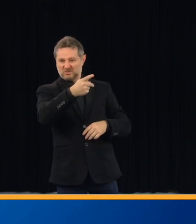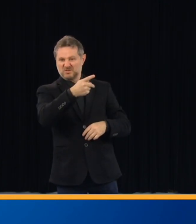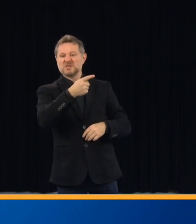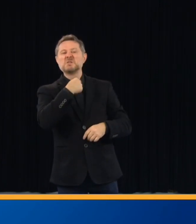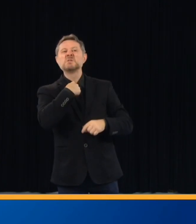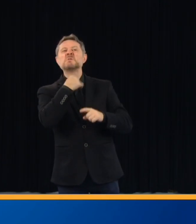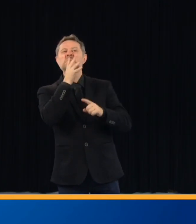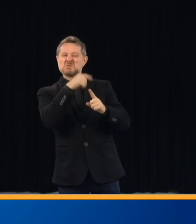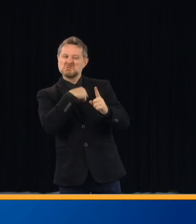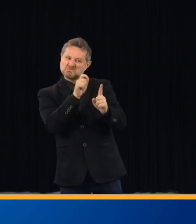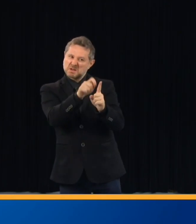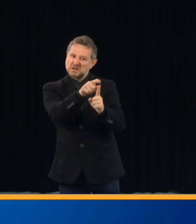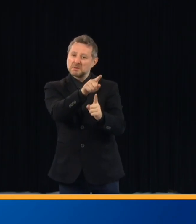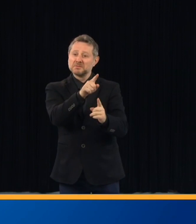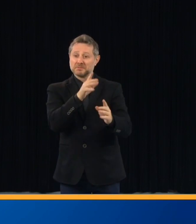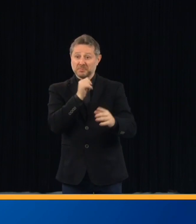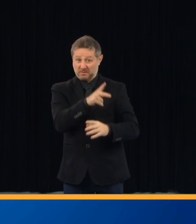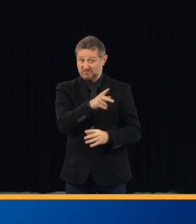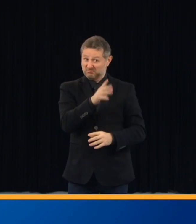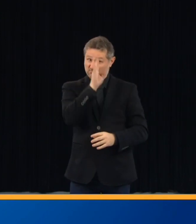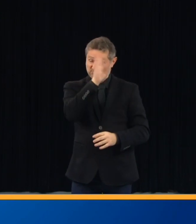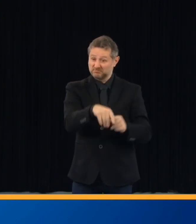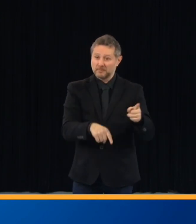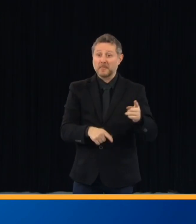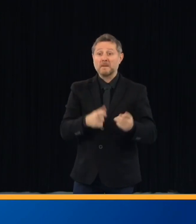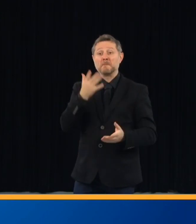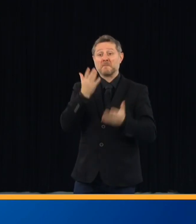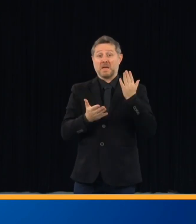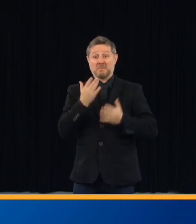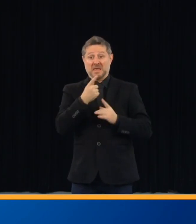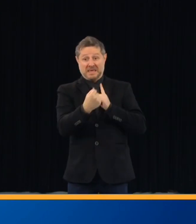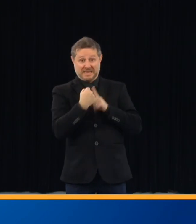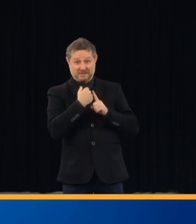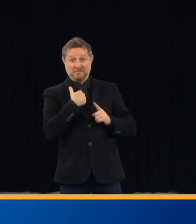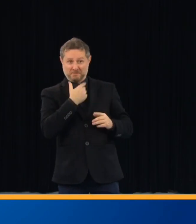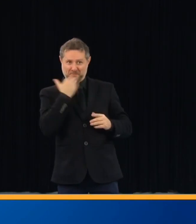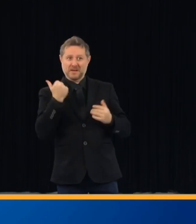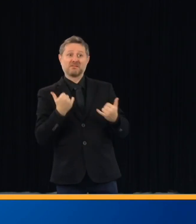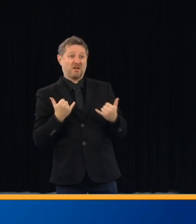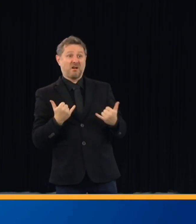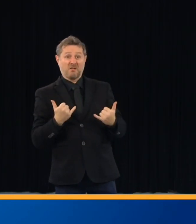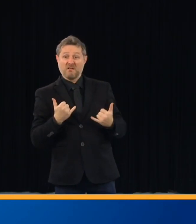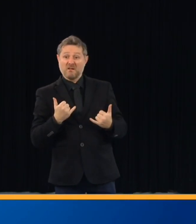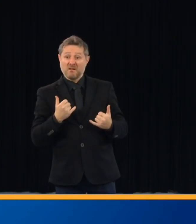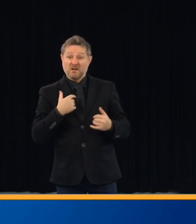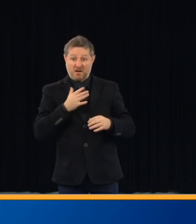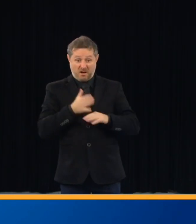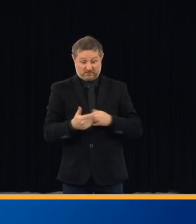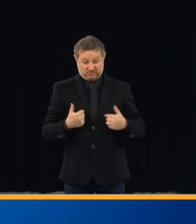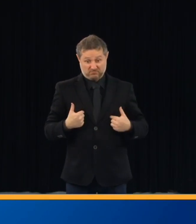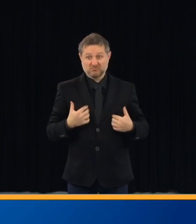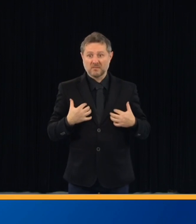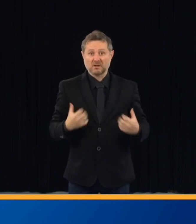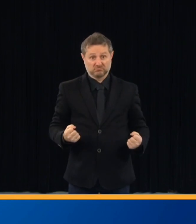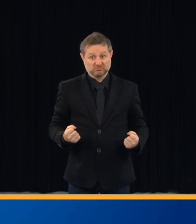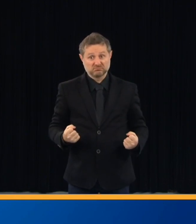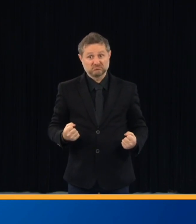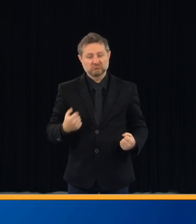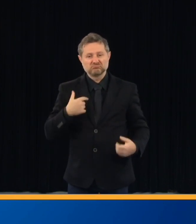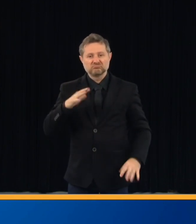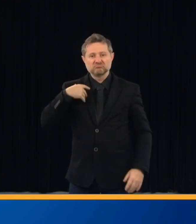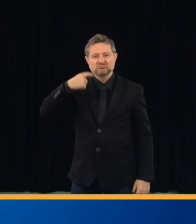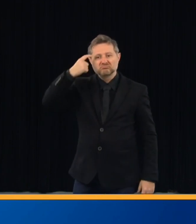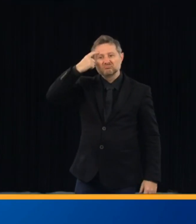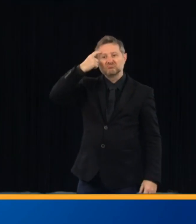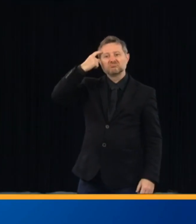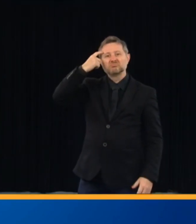Yeah, but see, that's... You may get sick, but I would come for it now. Once I'm healthy, I'm not going to forget all the jokes you made at my expense. I saw